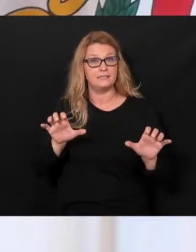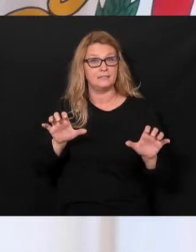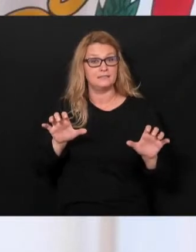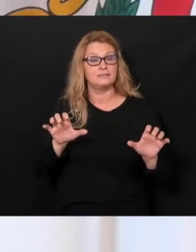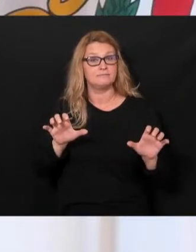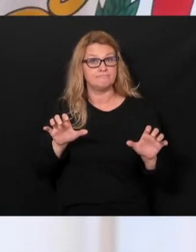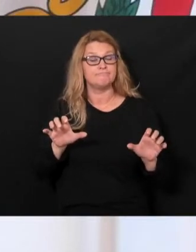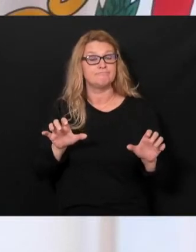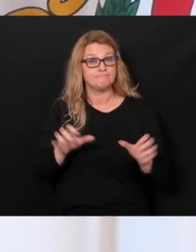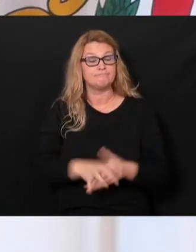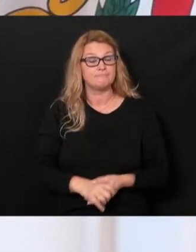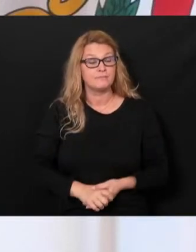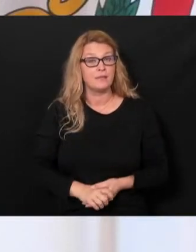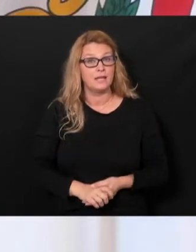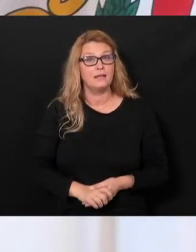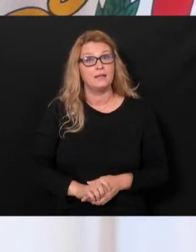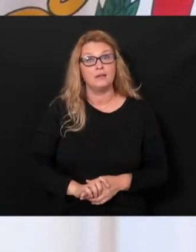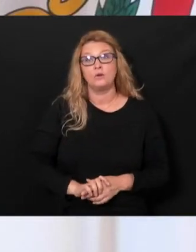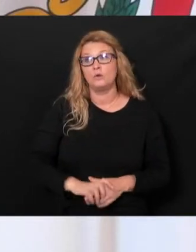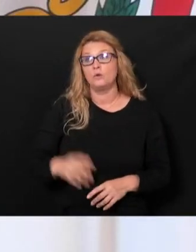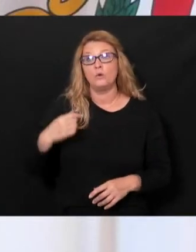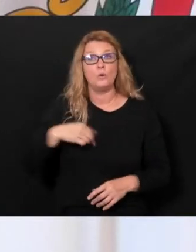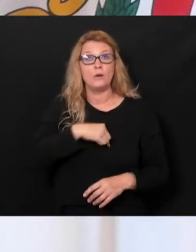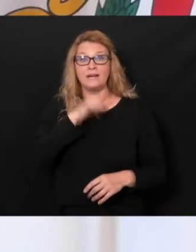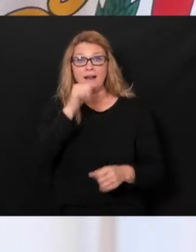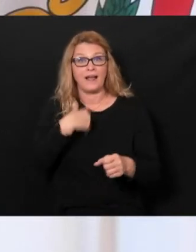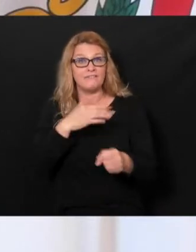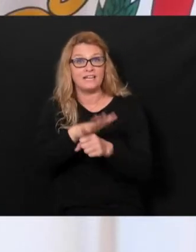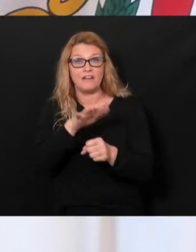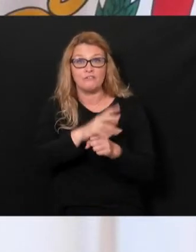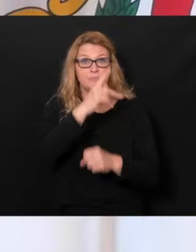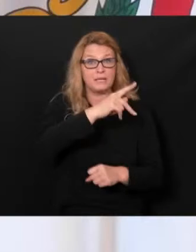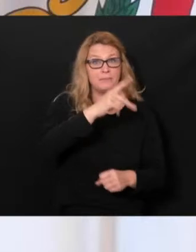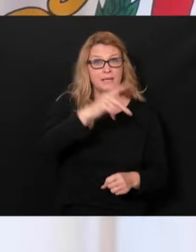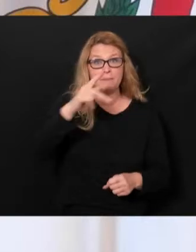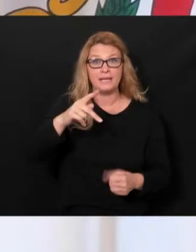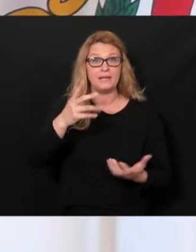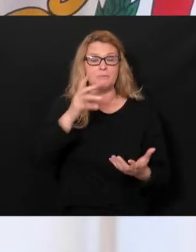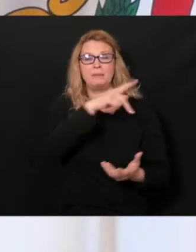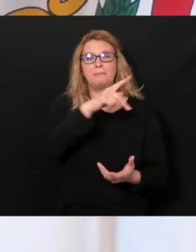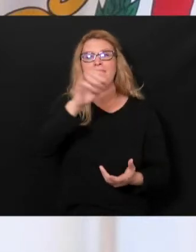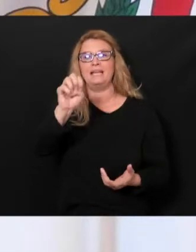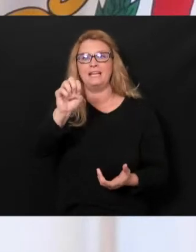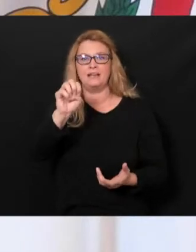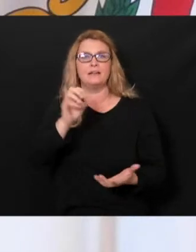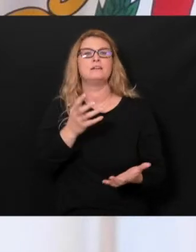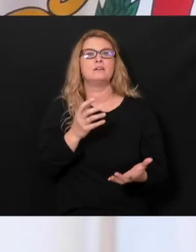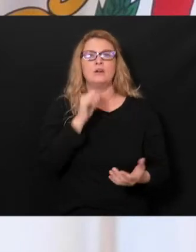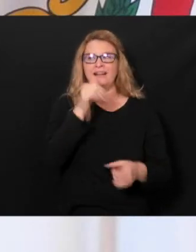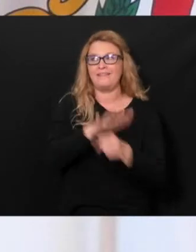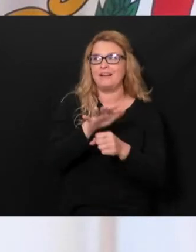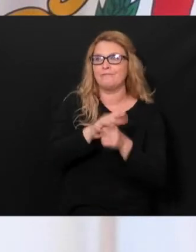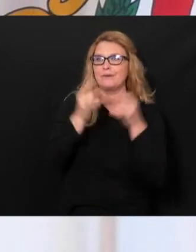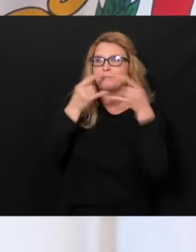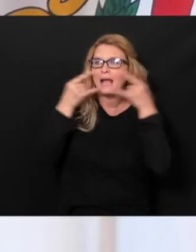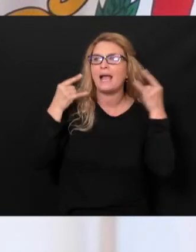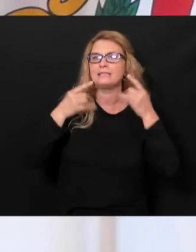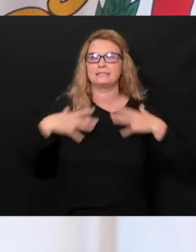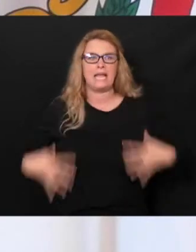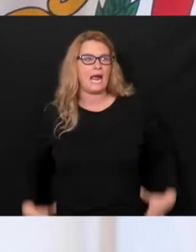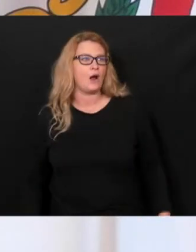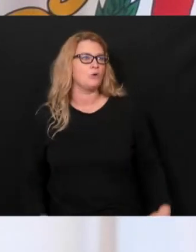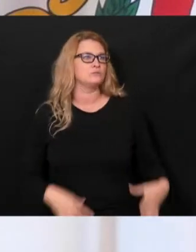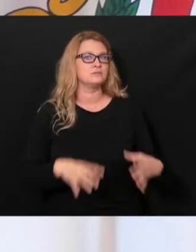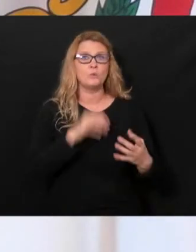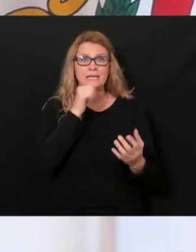cold. Absolutely, we didn't have enough PPE, did we? We didn't have masks, we didn't have gowns, we didn't